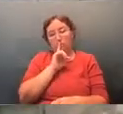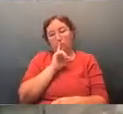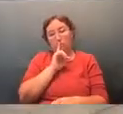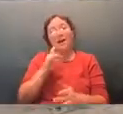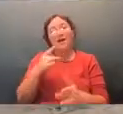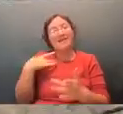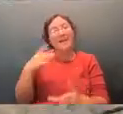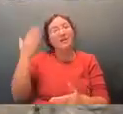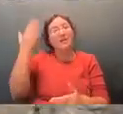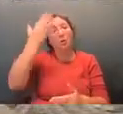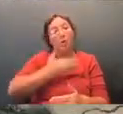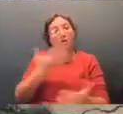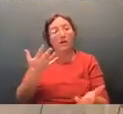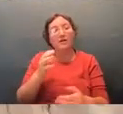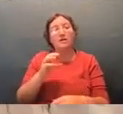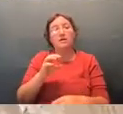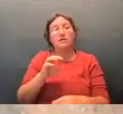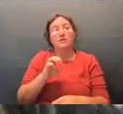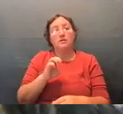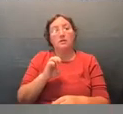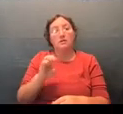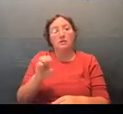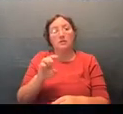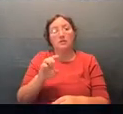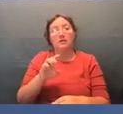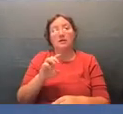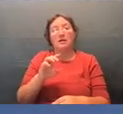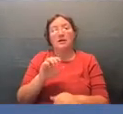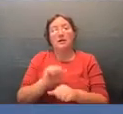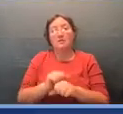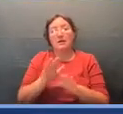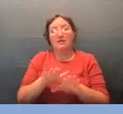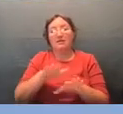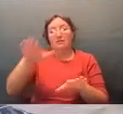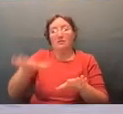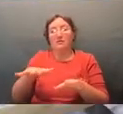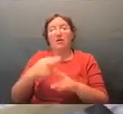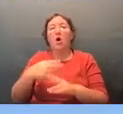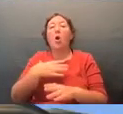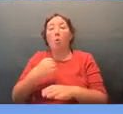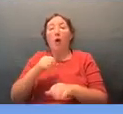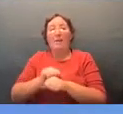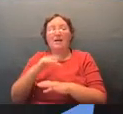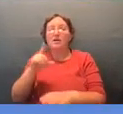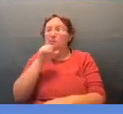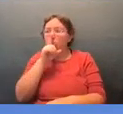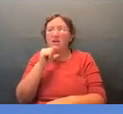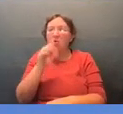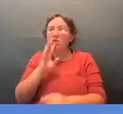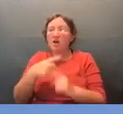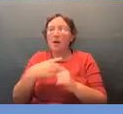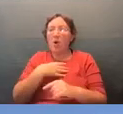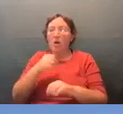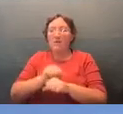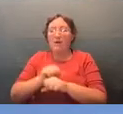much is to the east is the mountain range called the White Mountains. And we don't really talk about that because the